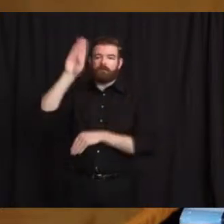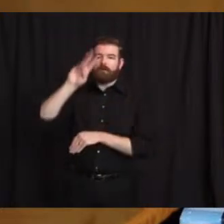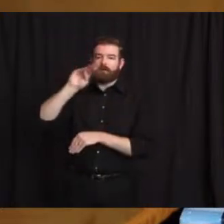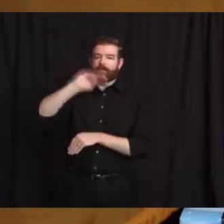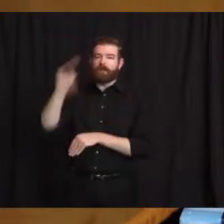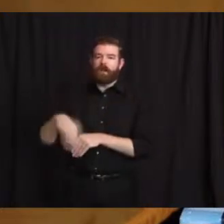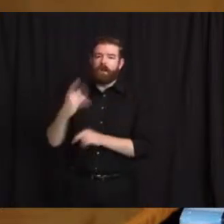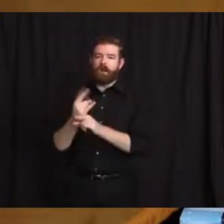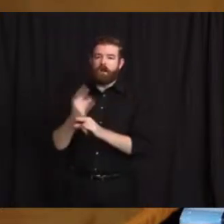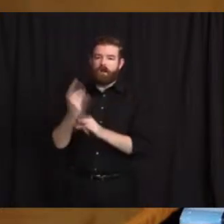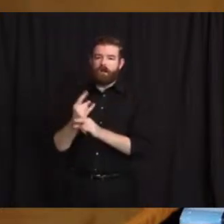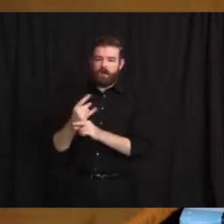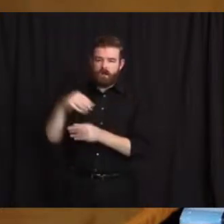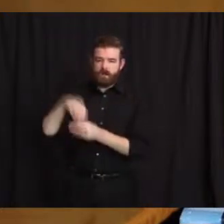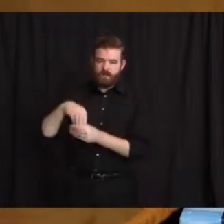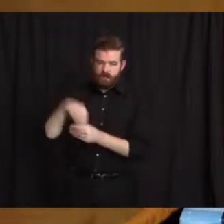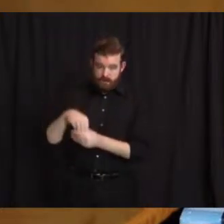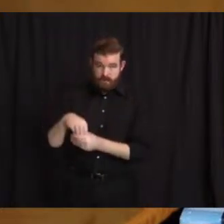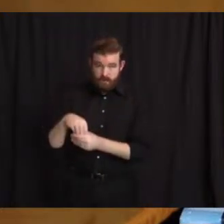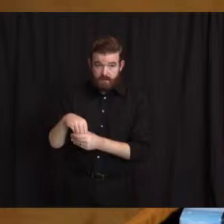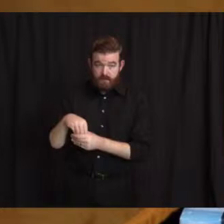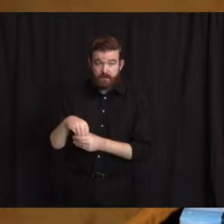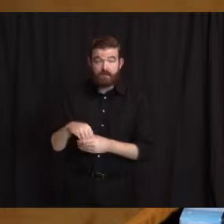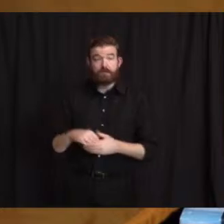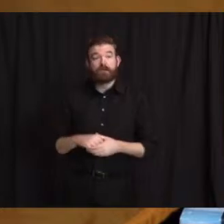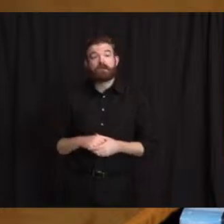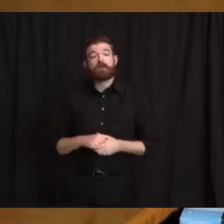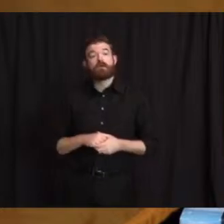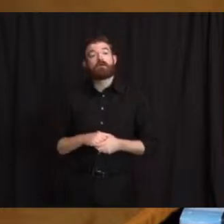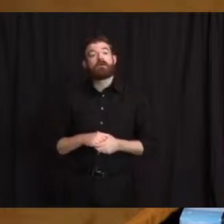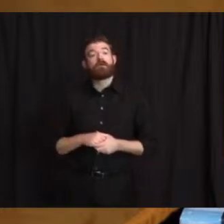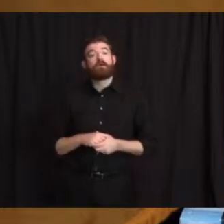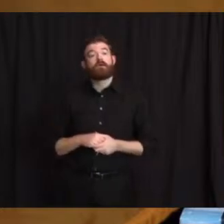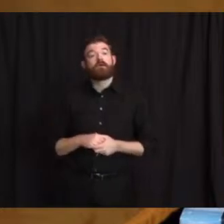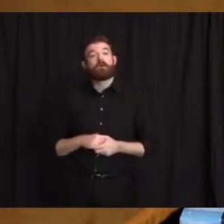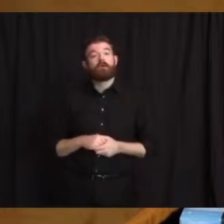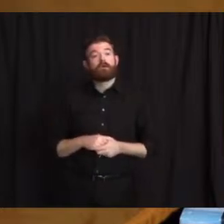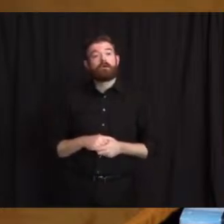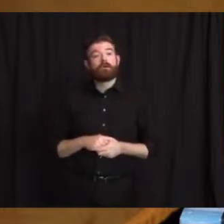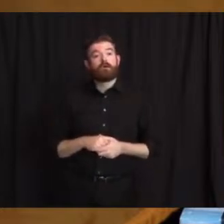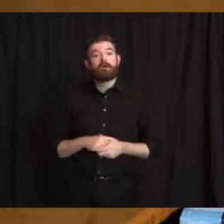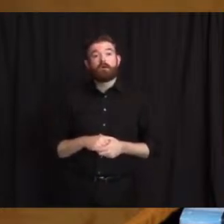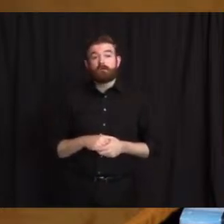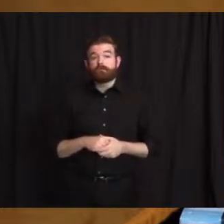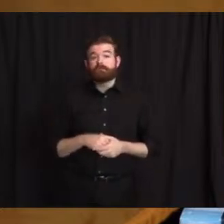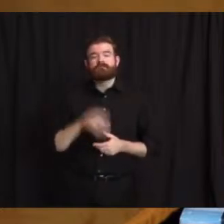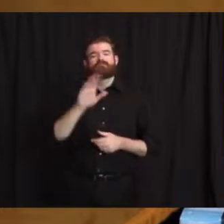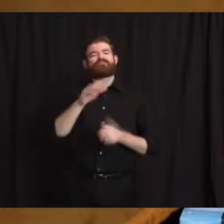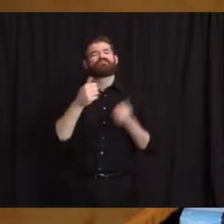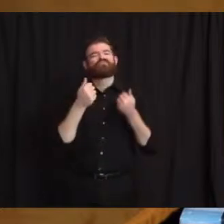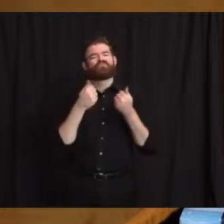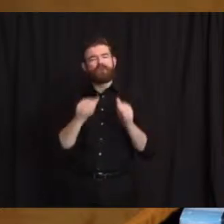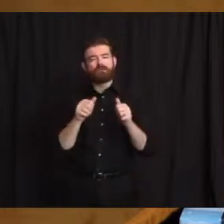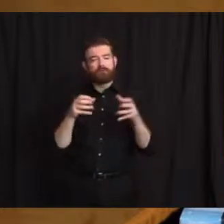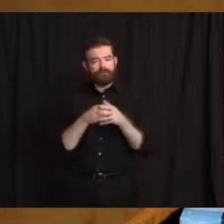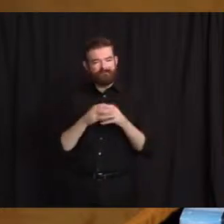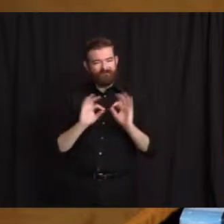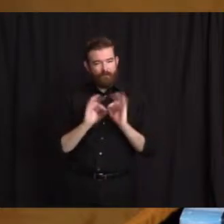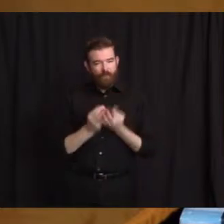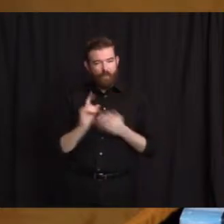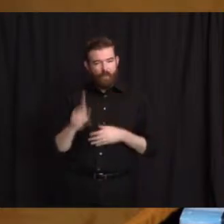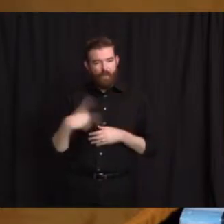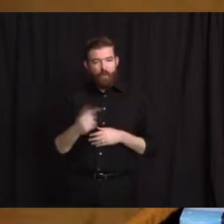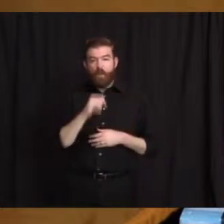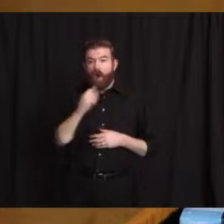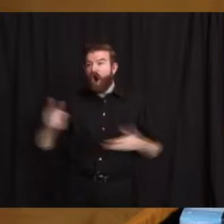of your household. Don't visit crowded outdoor spaces where you cannot appropriately distance from others. Don't use